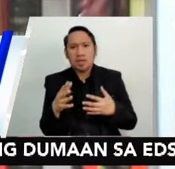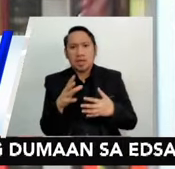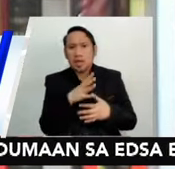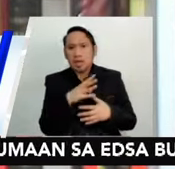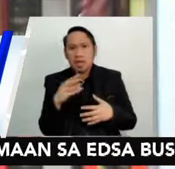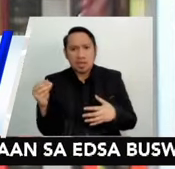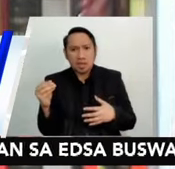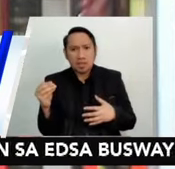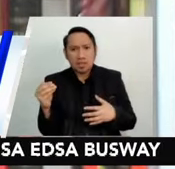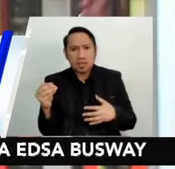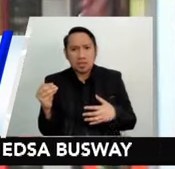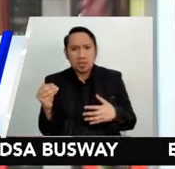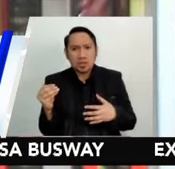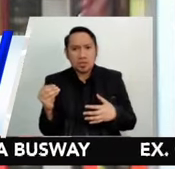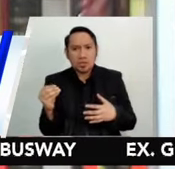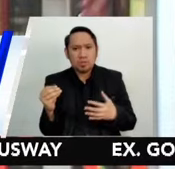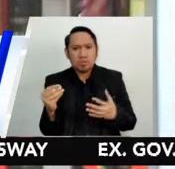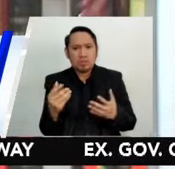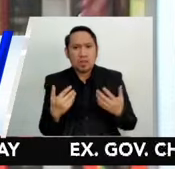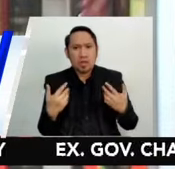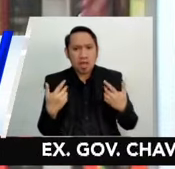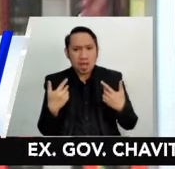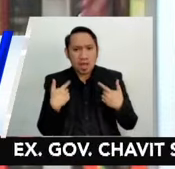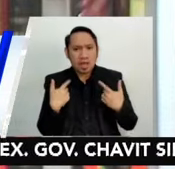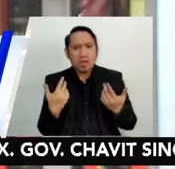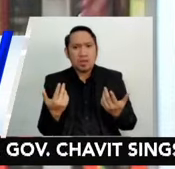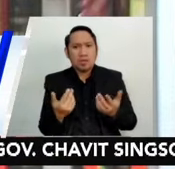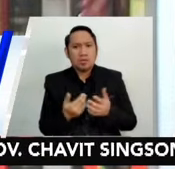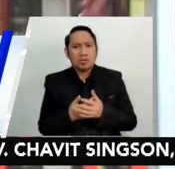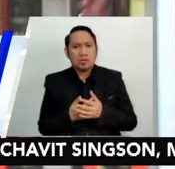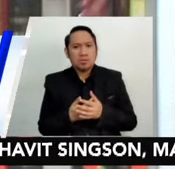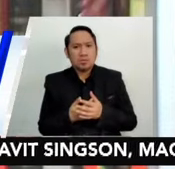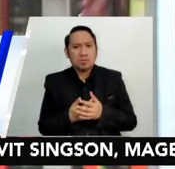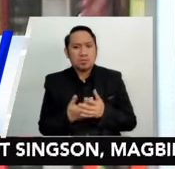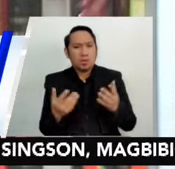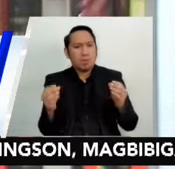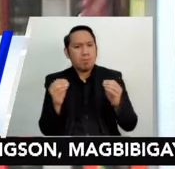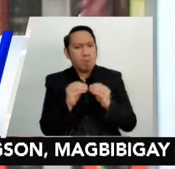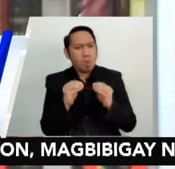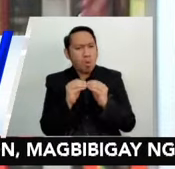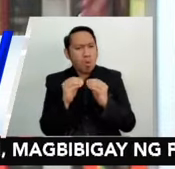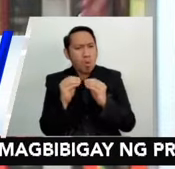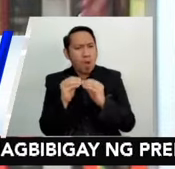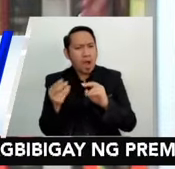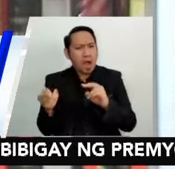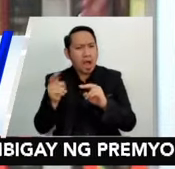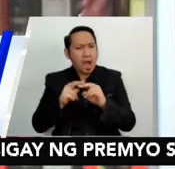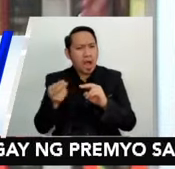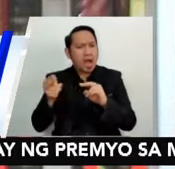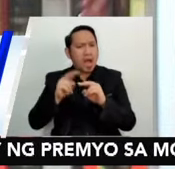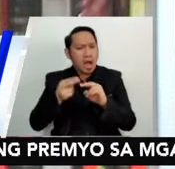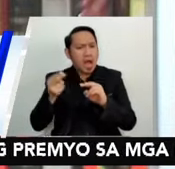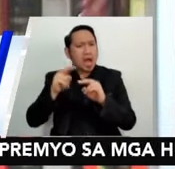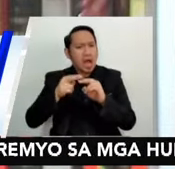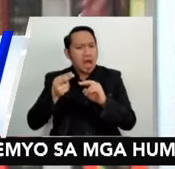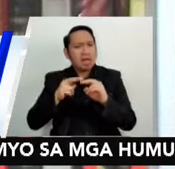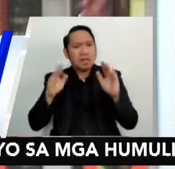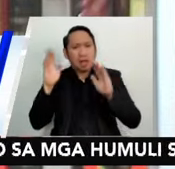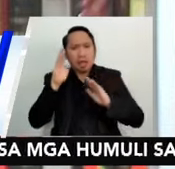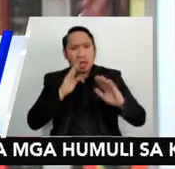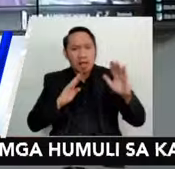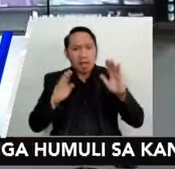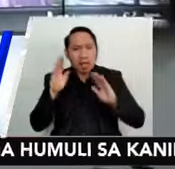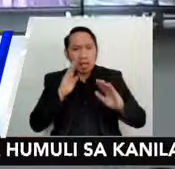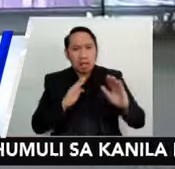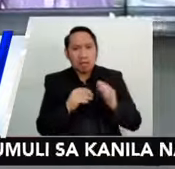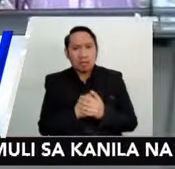a growing snowballed into a very big problem that it's now declared a calamity. And yet, we have not yet moved on